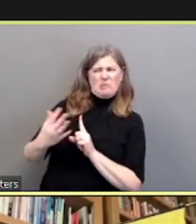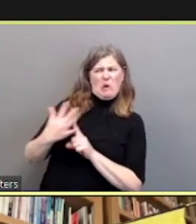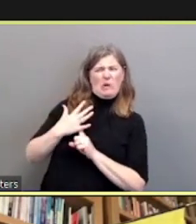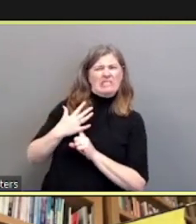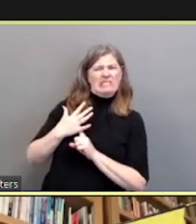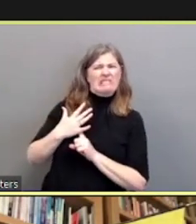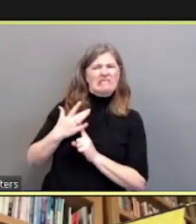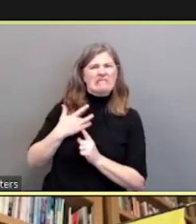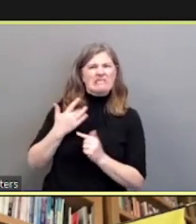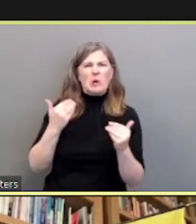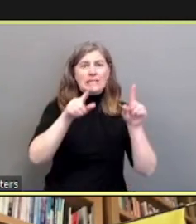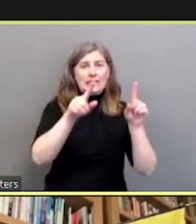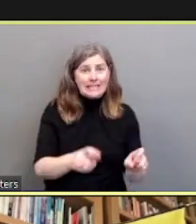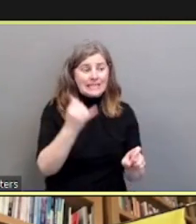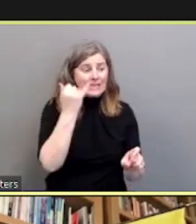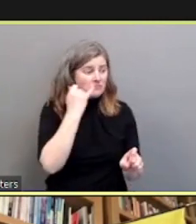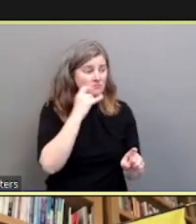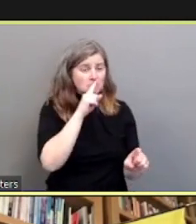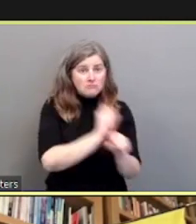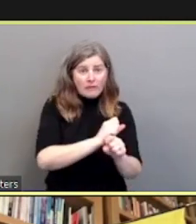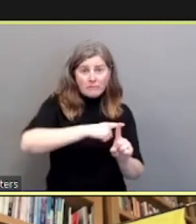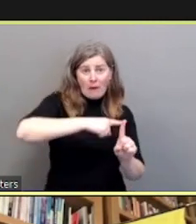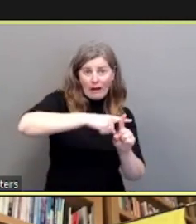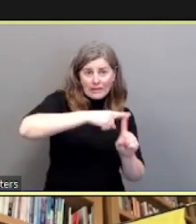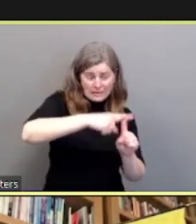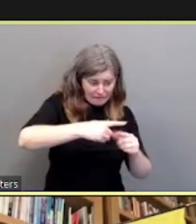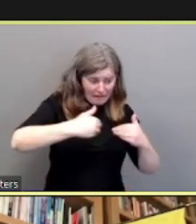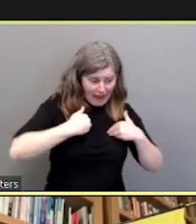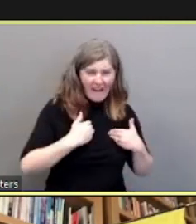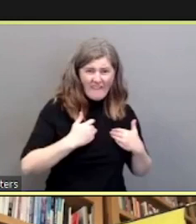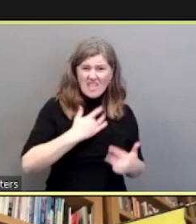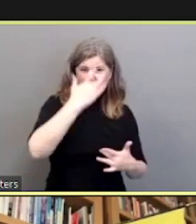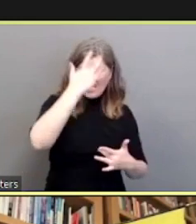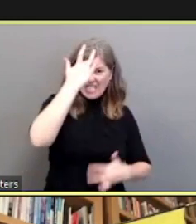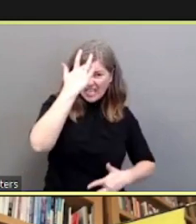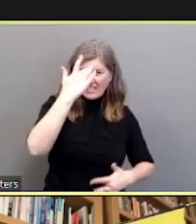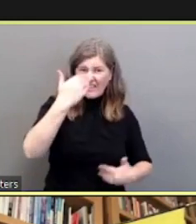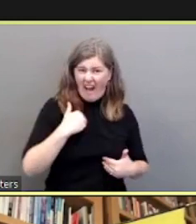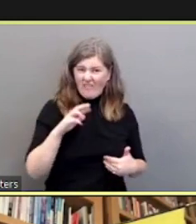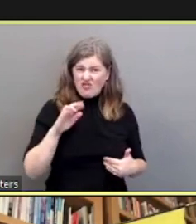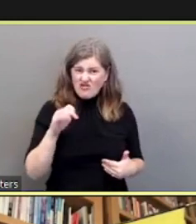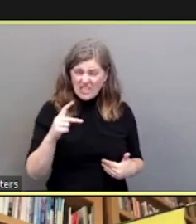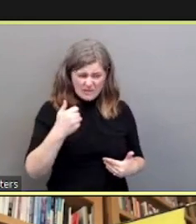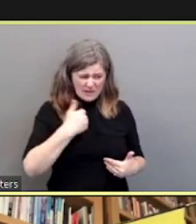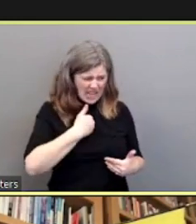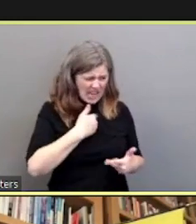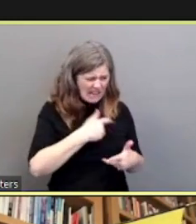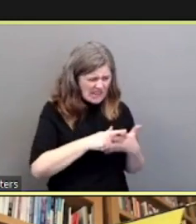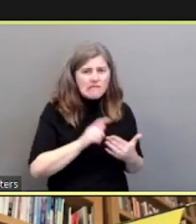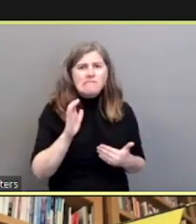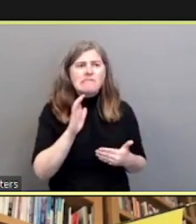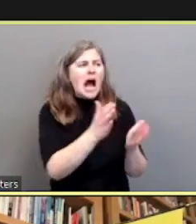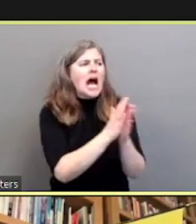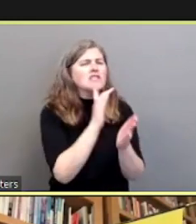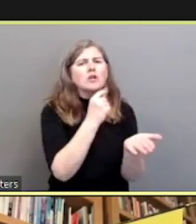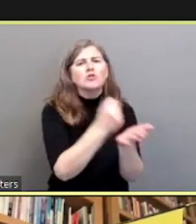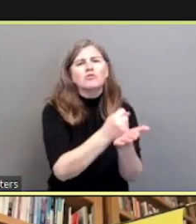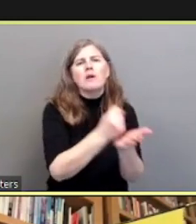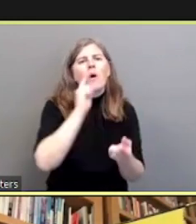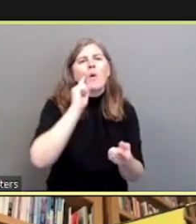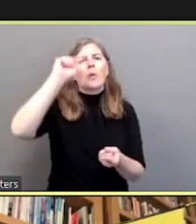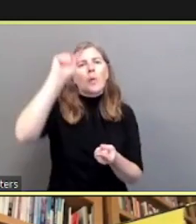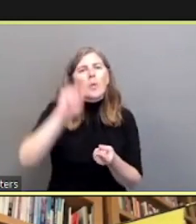If you have a positive test and symptoms and risk factors that we've been through today, seek out the treatment. It will dramatically lower your